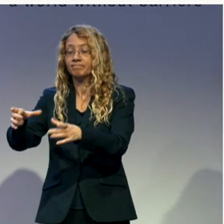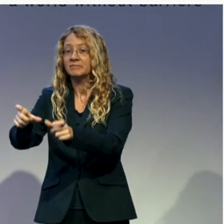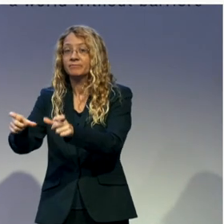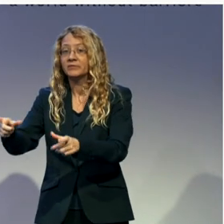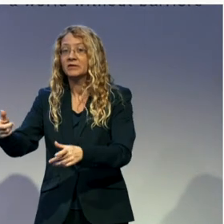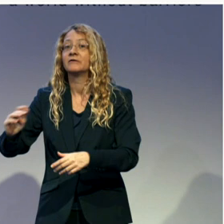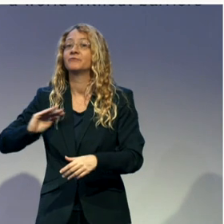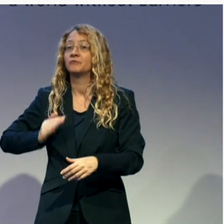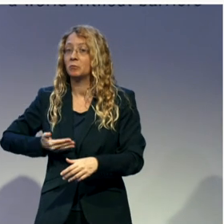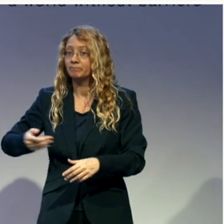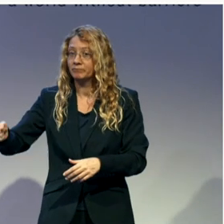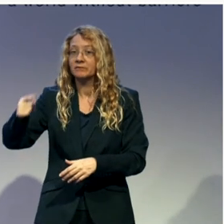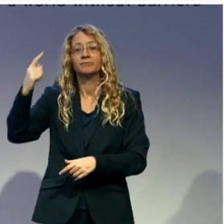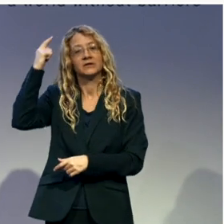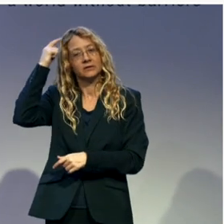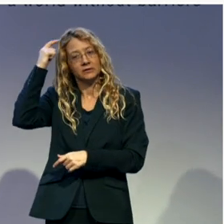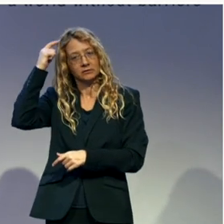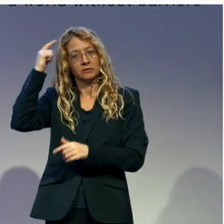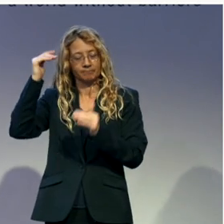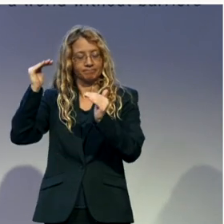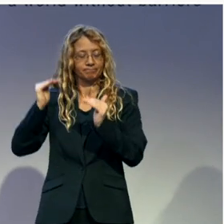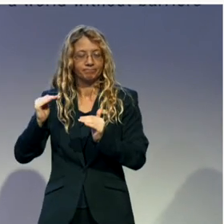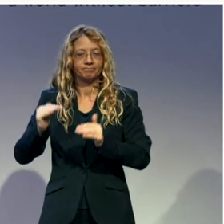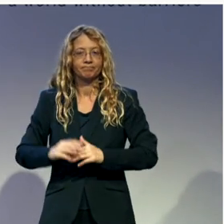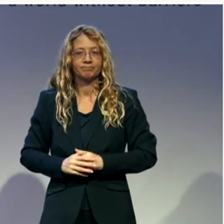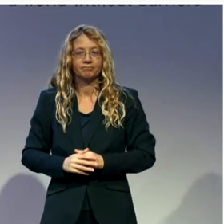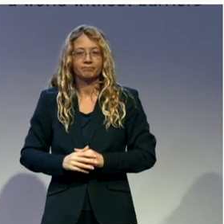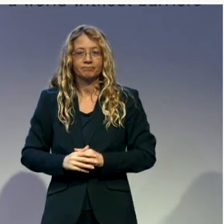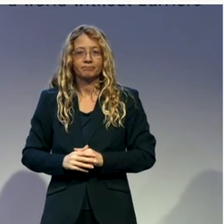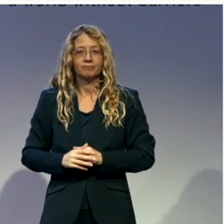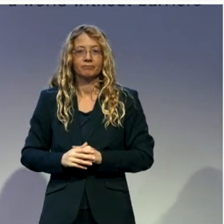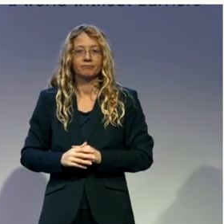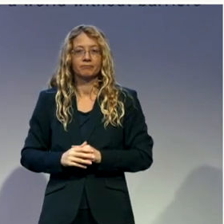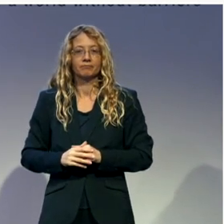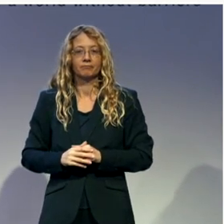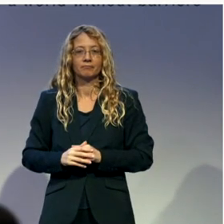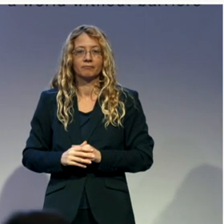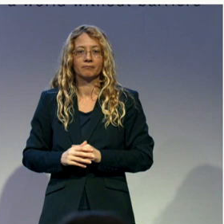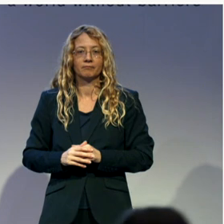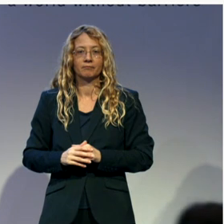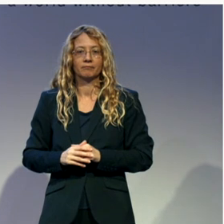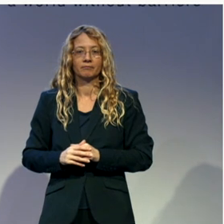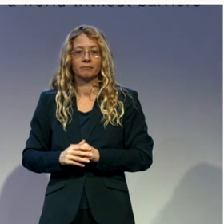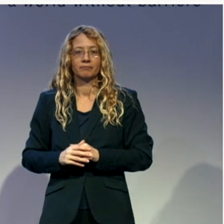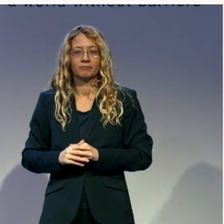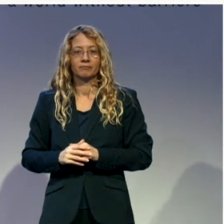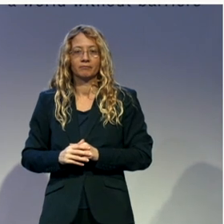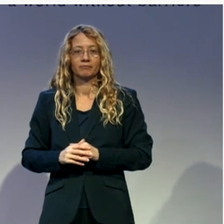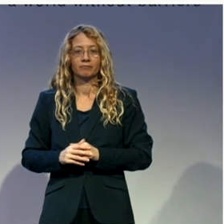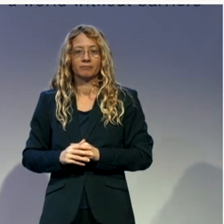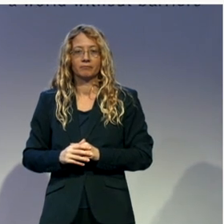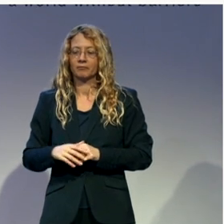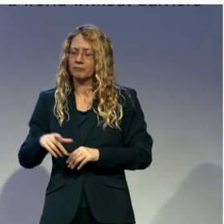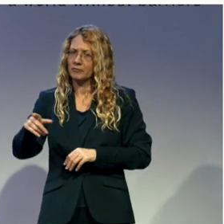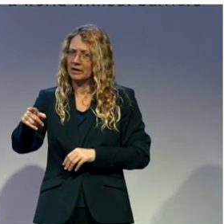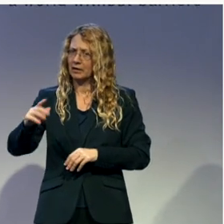So at the end, they should be able to choose between no, I don't want sex, I don't want it forced upon me,